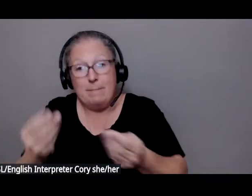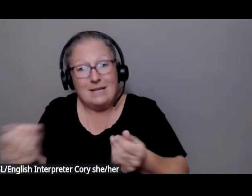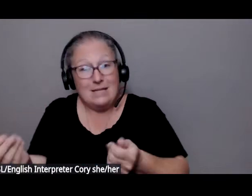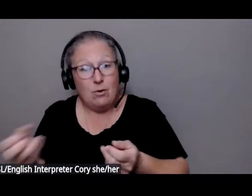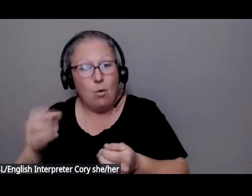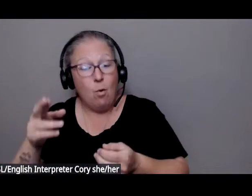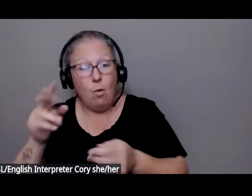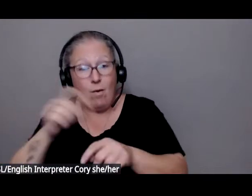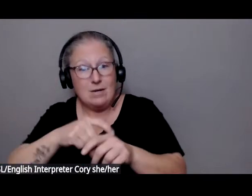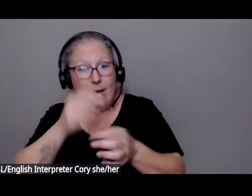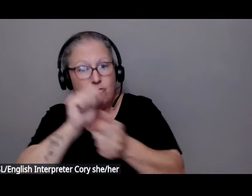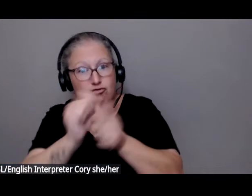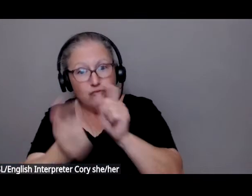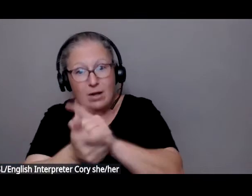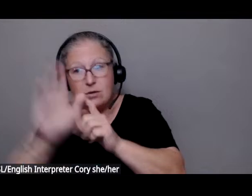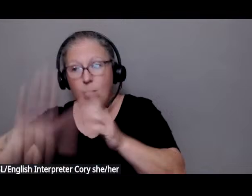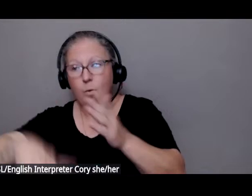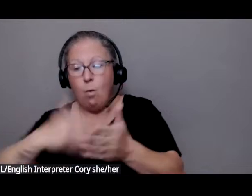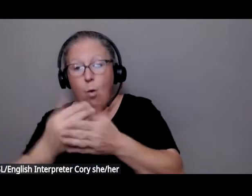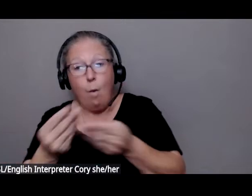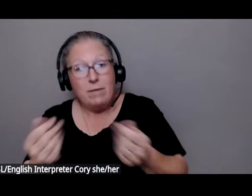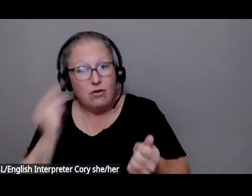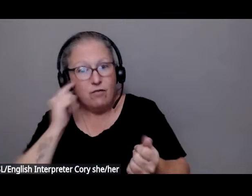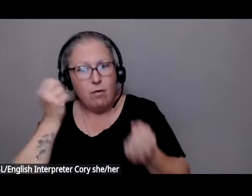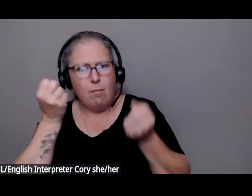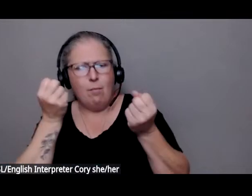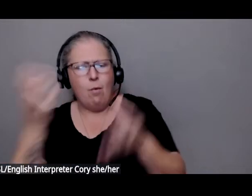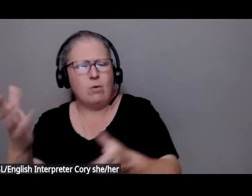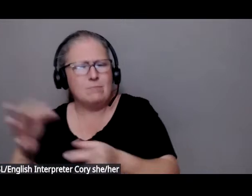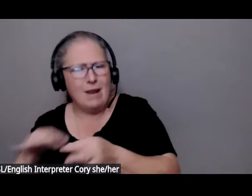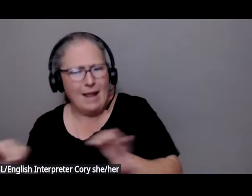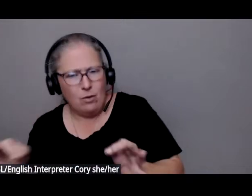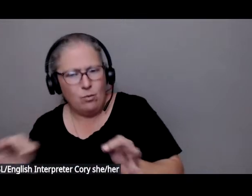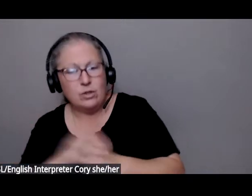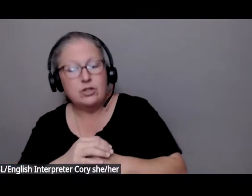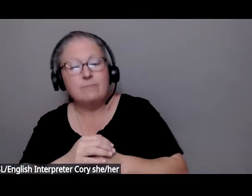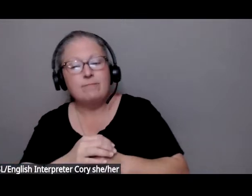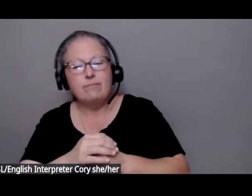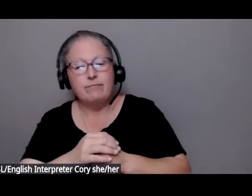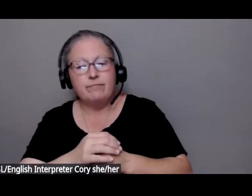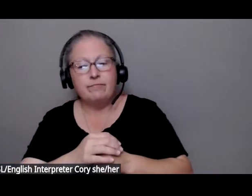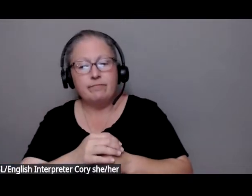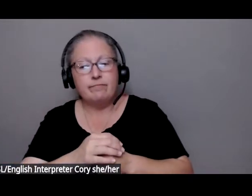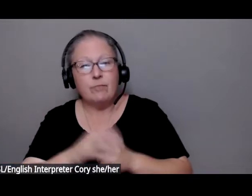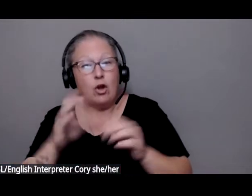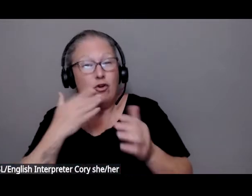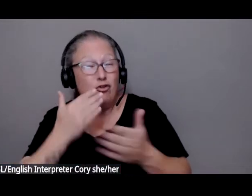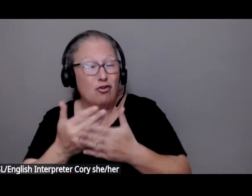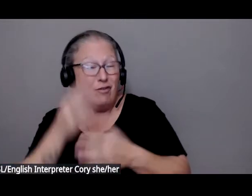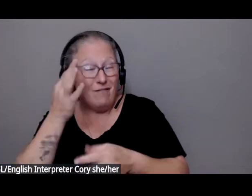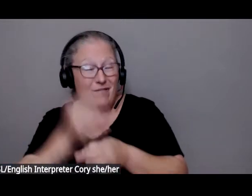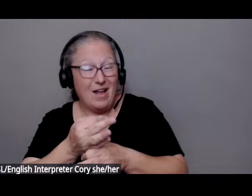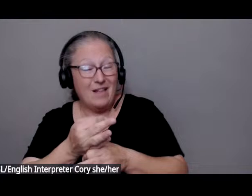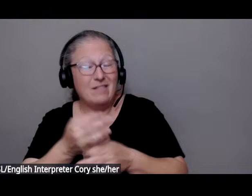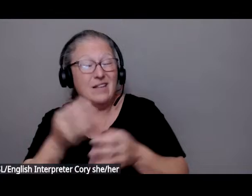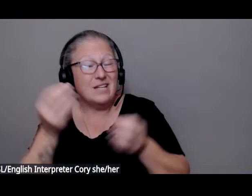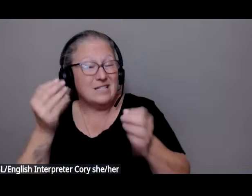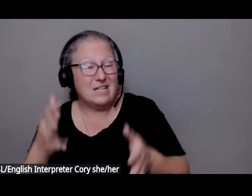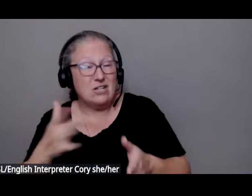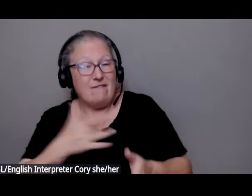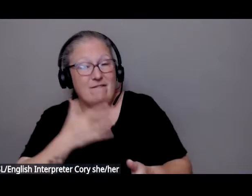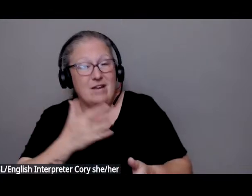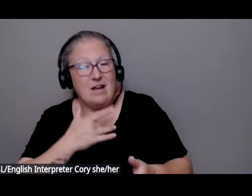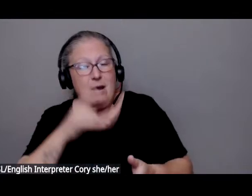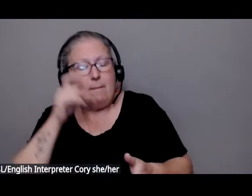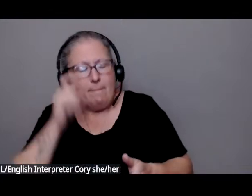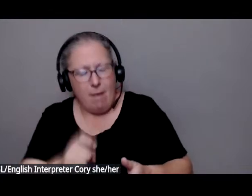to translate all of our materials into multiple languages. Acting in good faith, teachers feel that they must, in